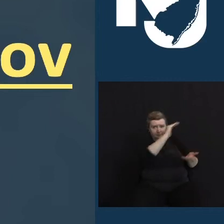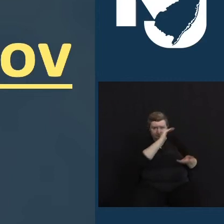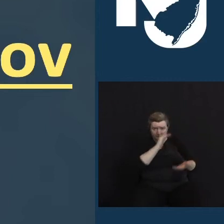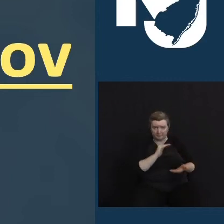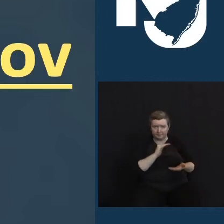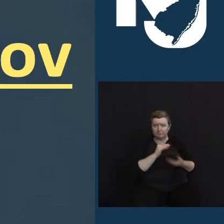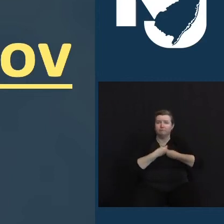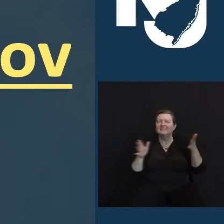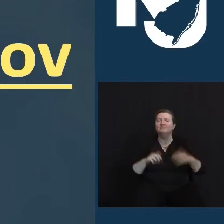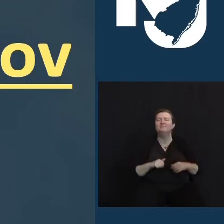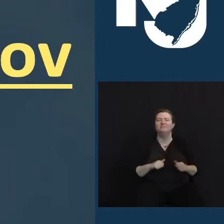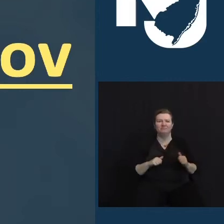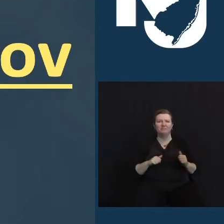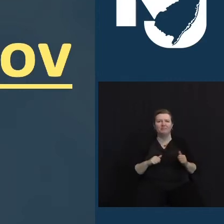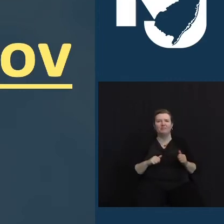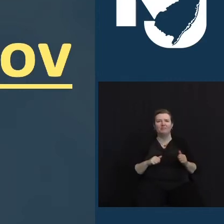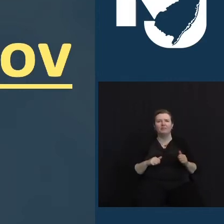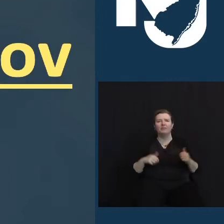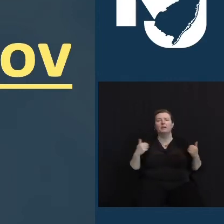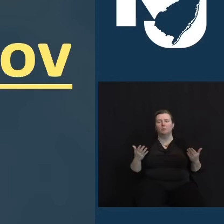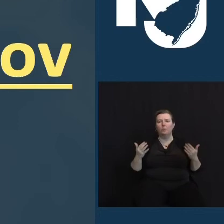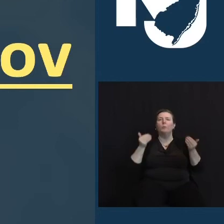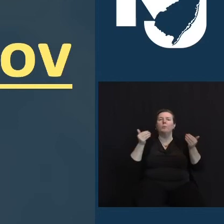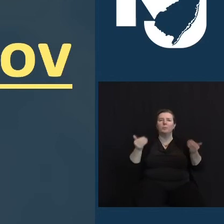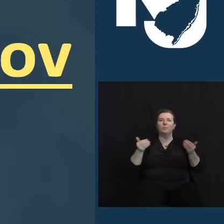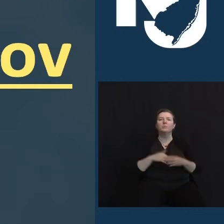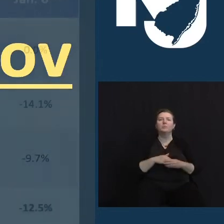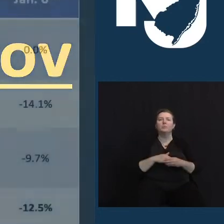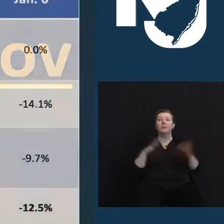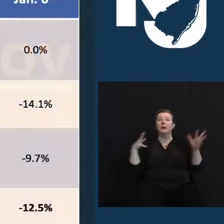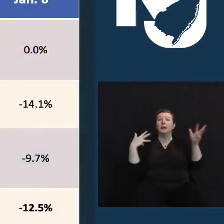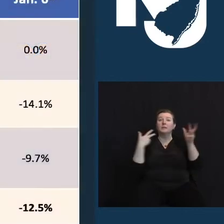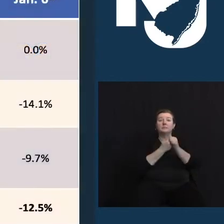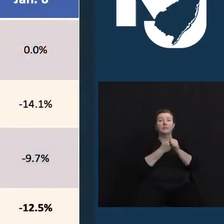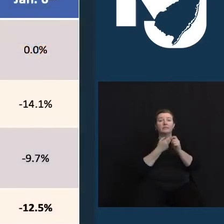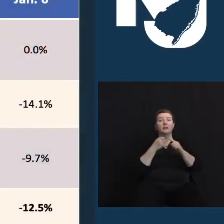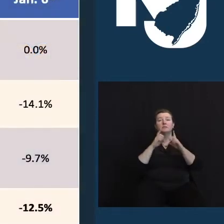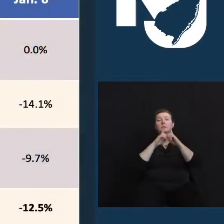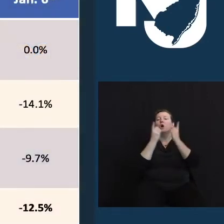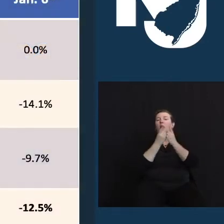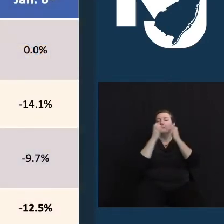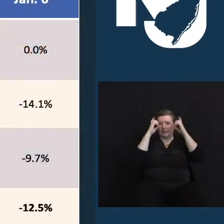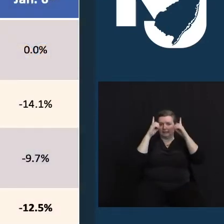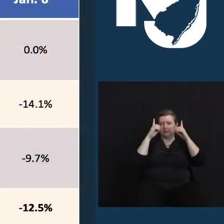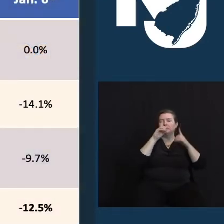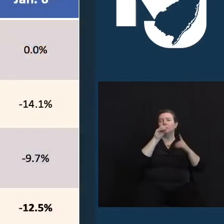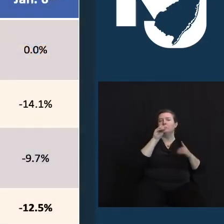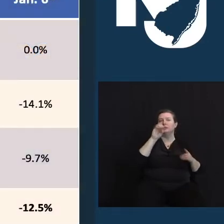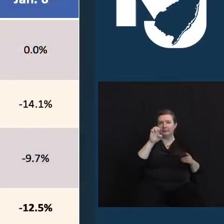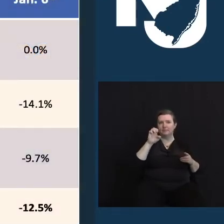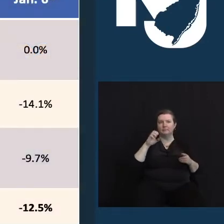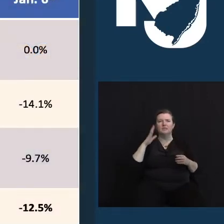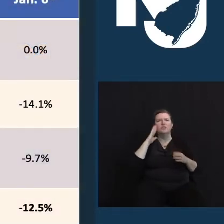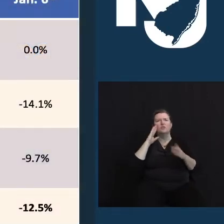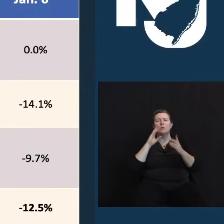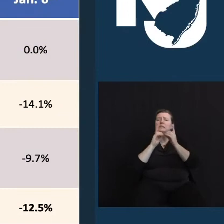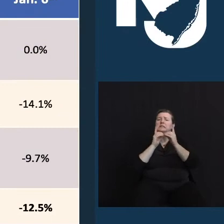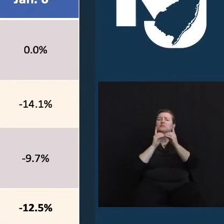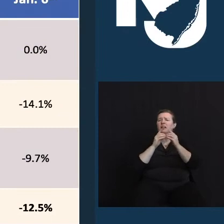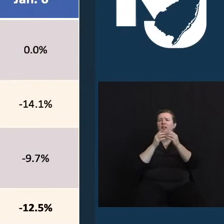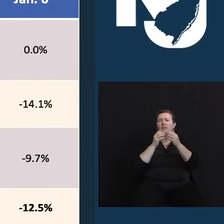be so that you can get moving on. We have an update from the Department of Education on our continuing efforts to close the digital divide. The number